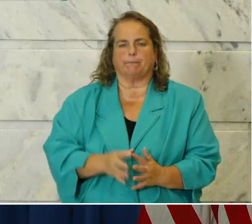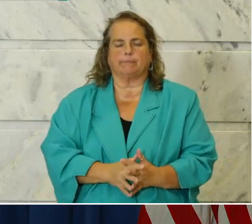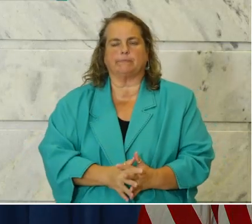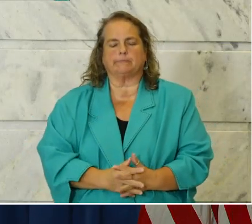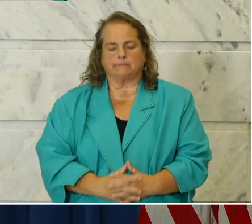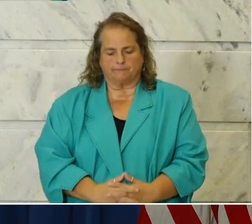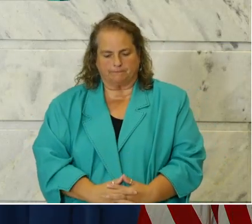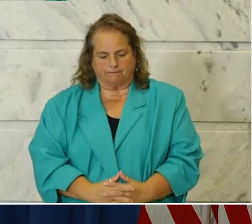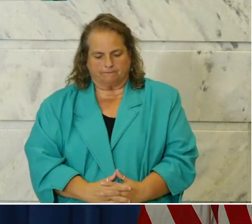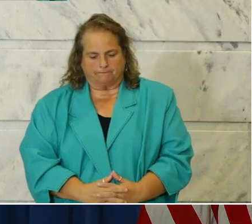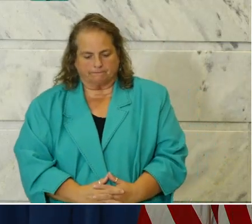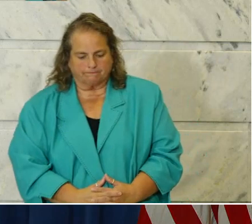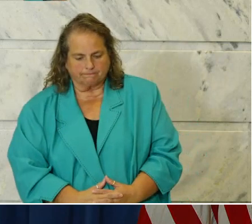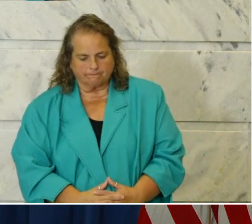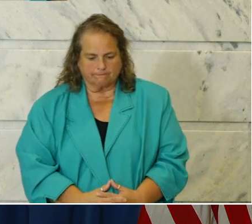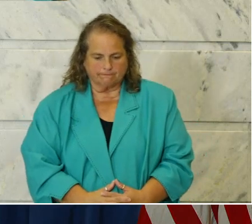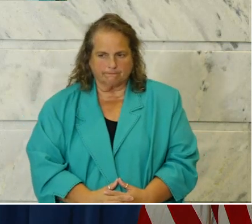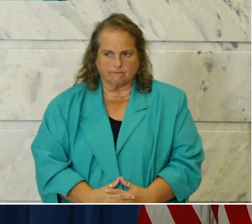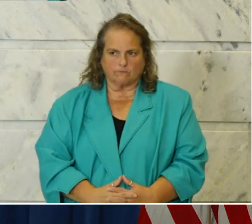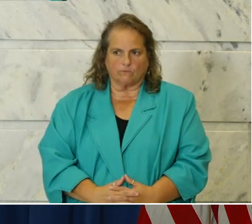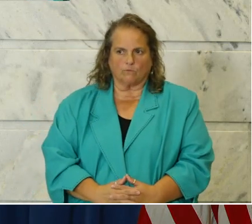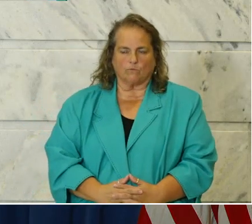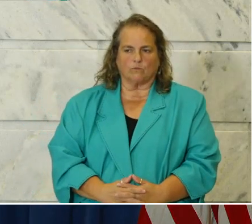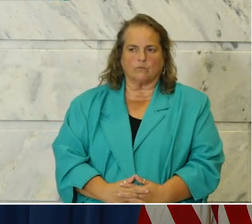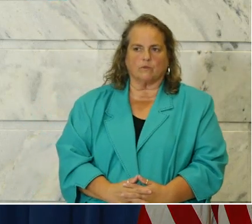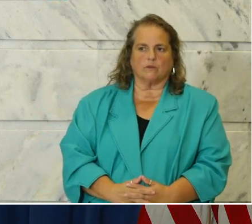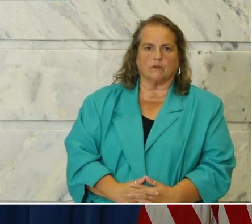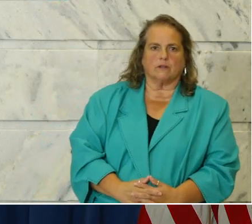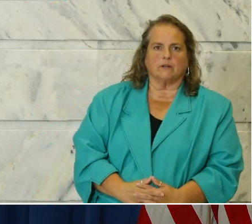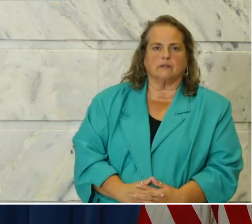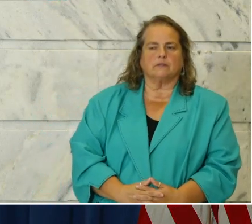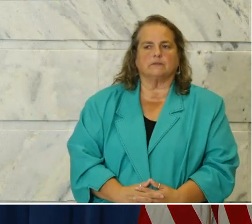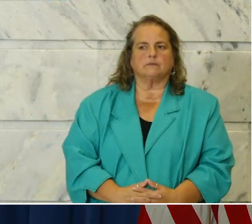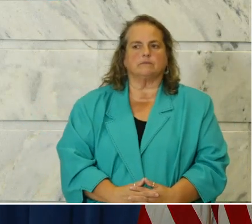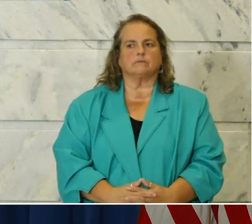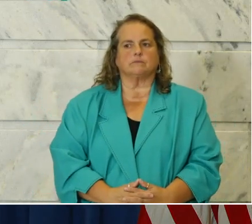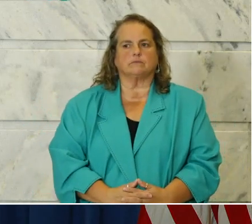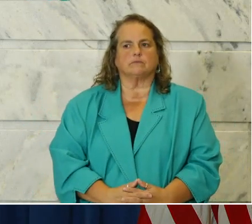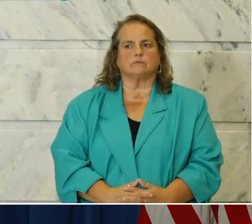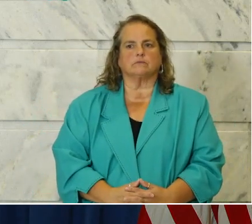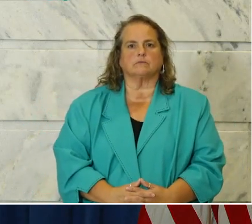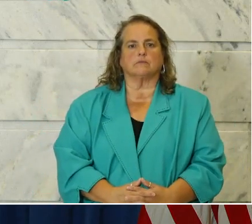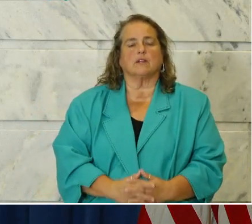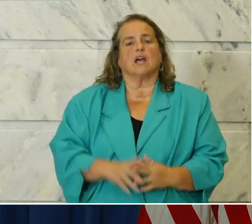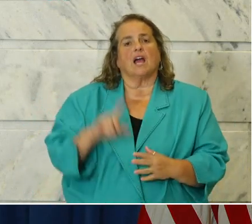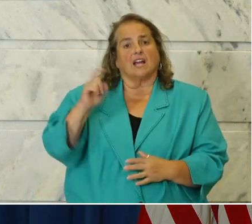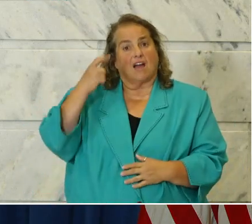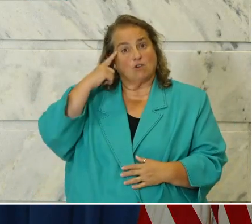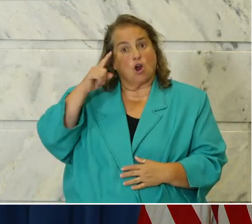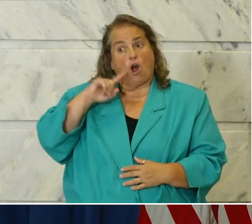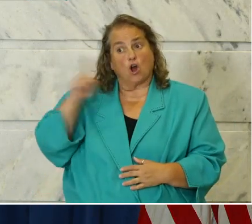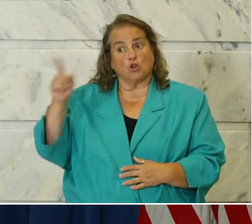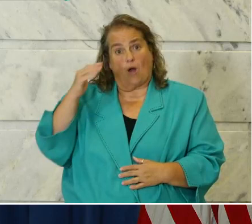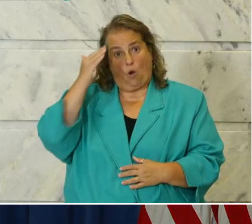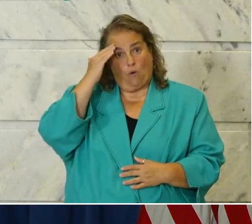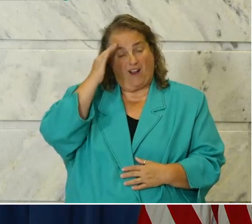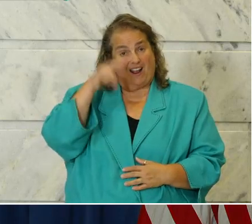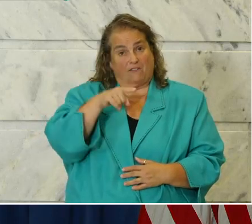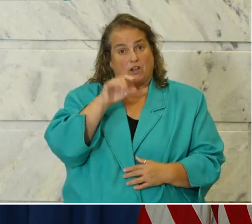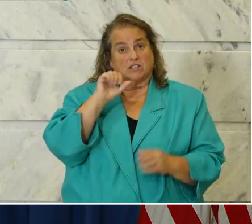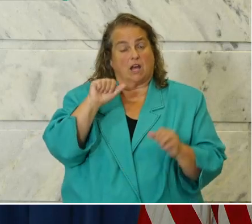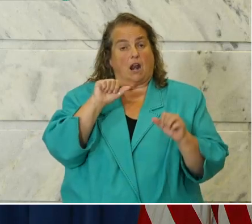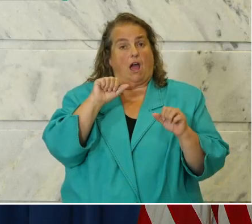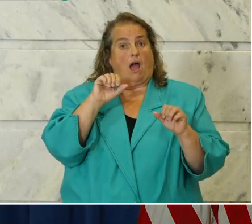Governor, are you aware if there's a way you can opt out of not having the payroll tax taken out of your pay? We don't know yet if there's an